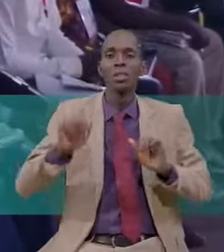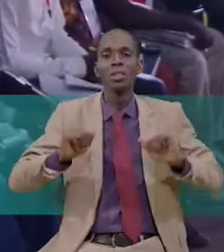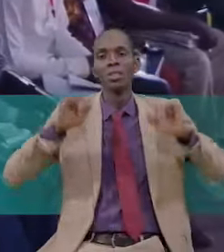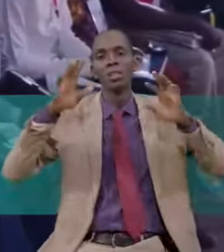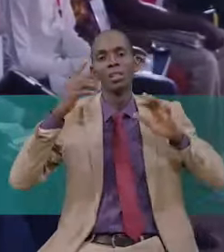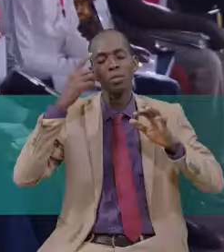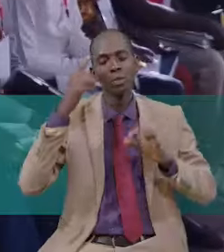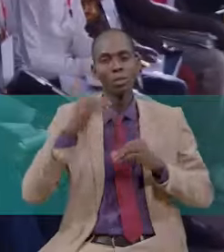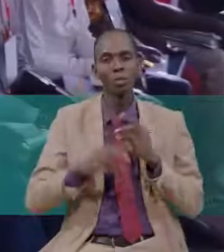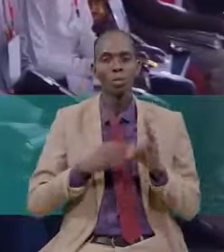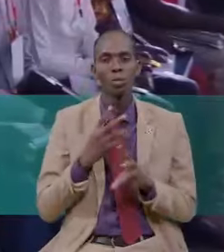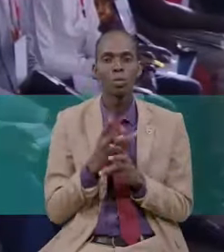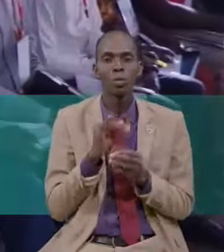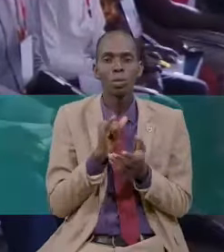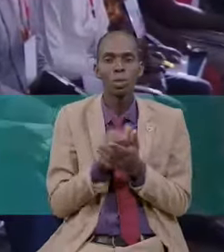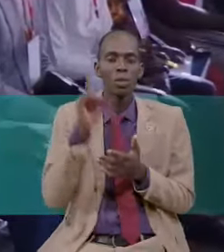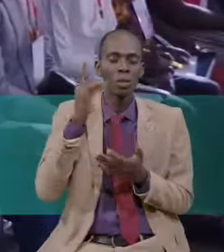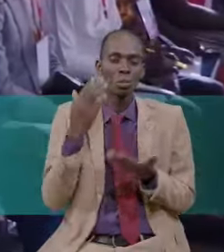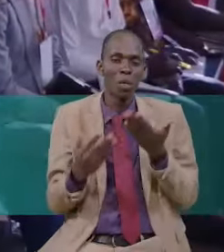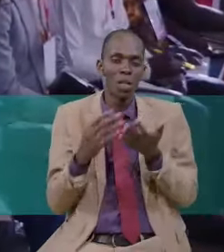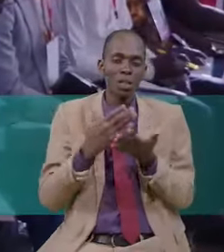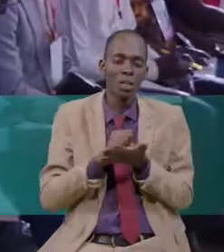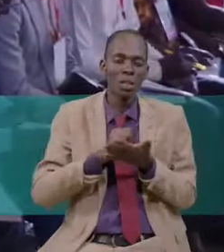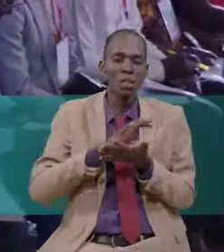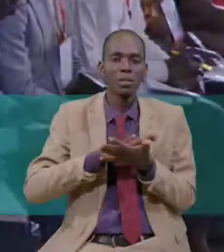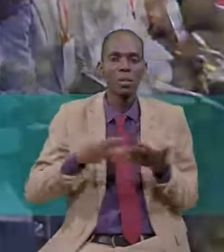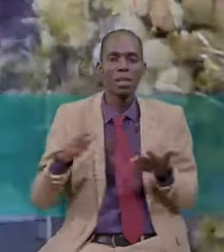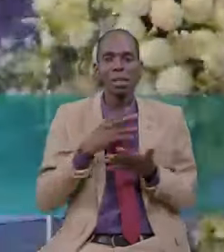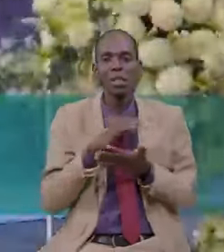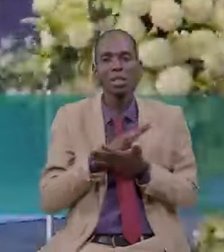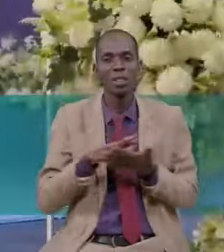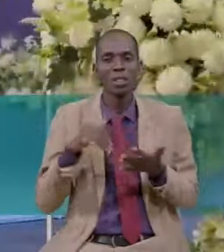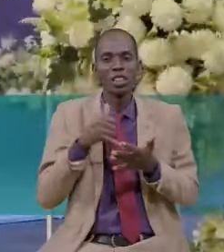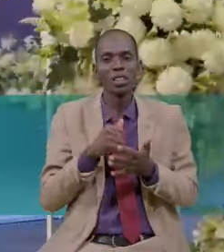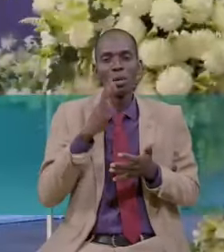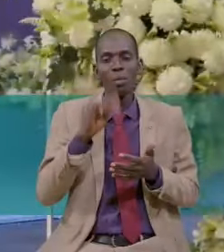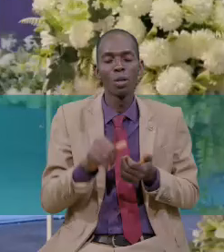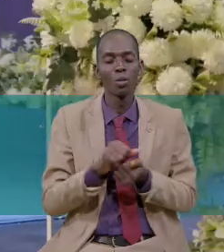and cleanse it with the washing of water by the word. In